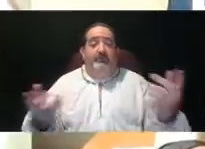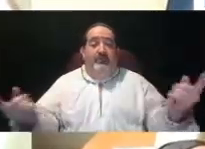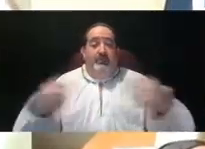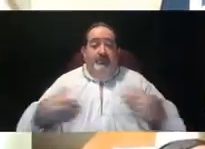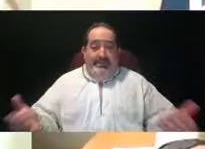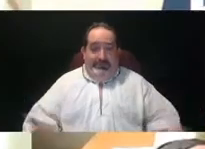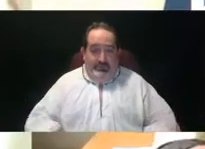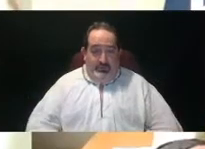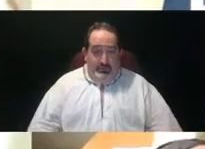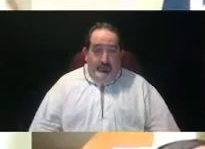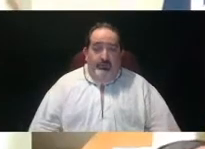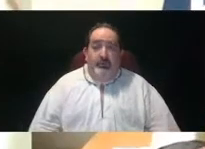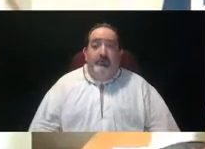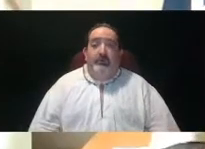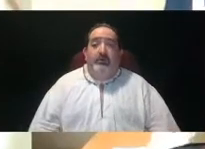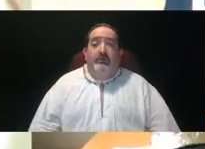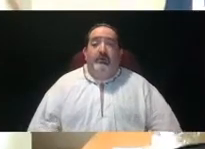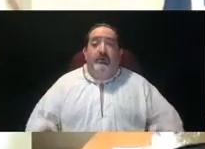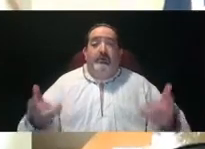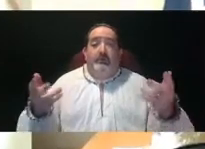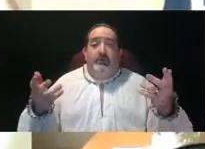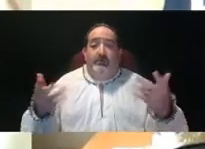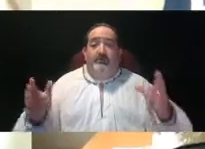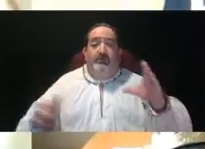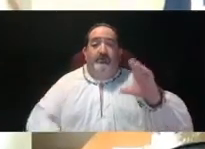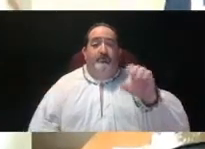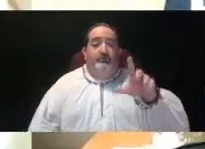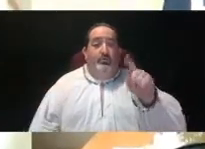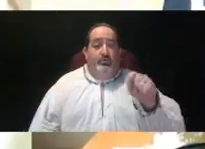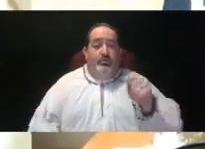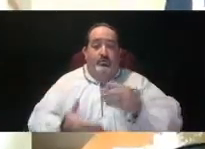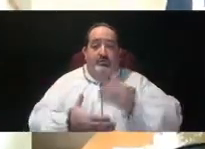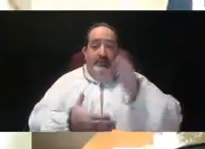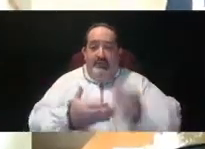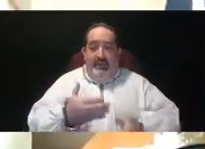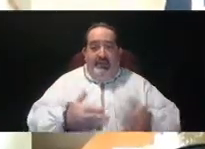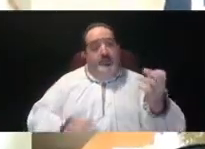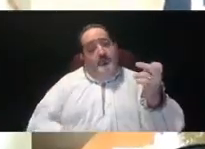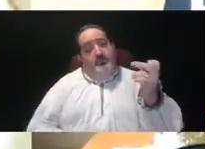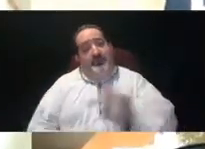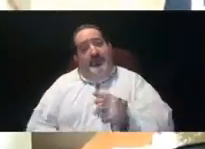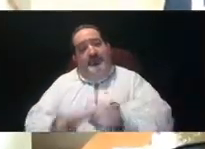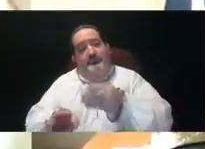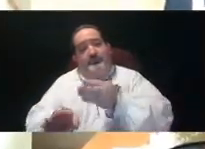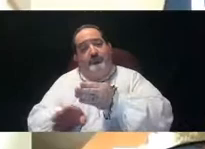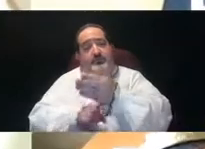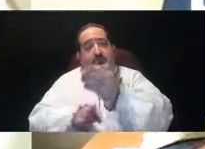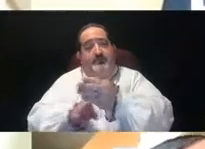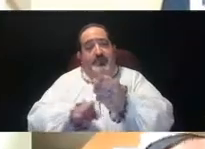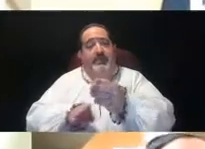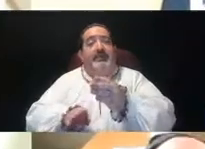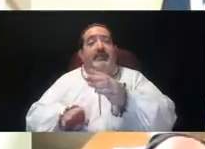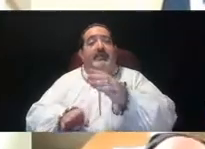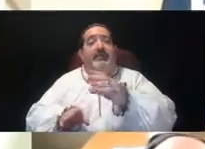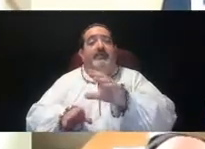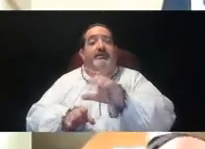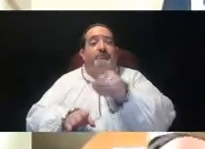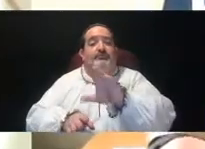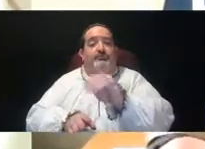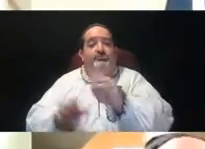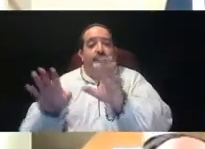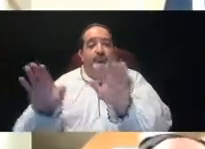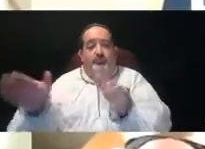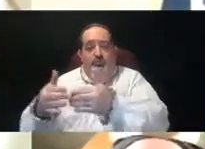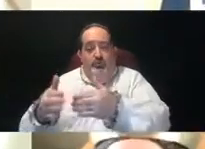here. After court is over, you can go back to the main room to hang out